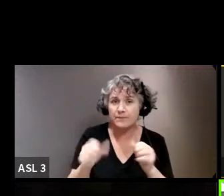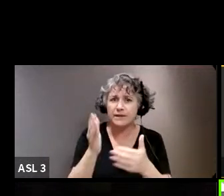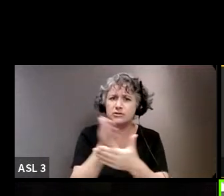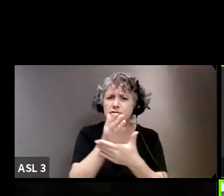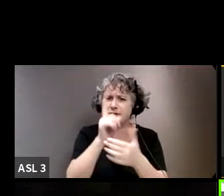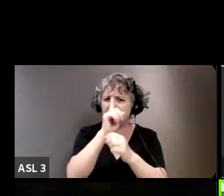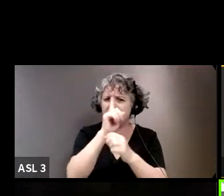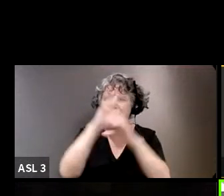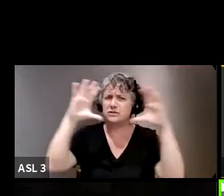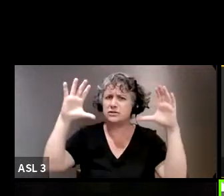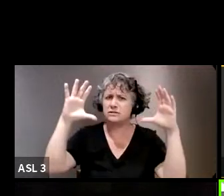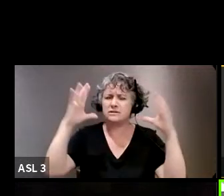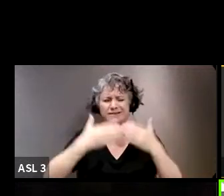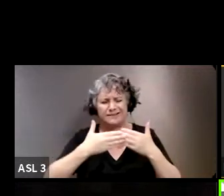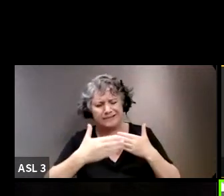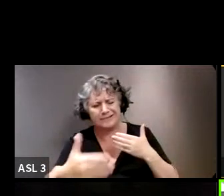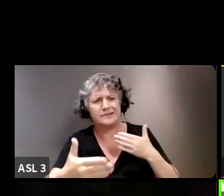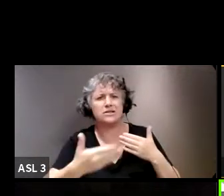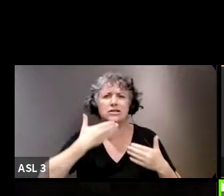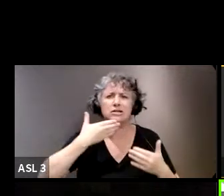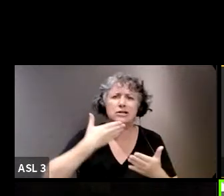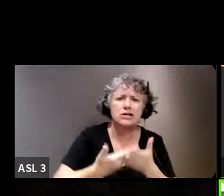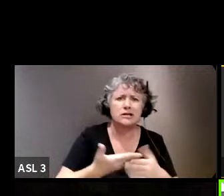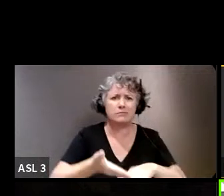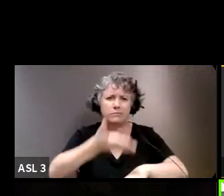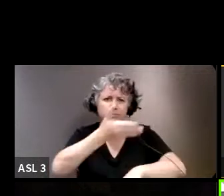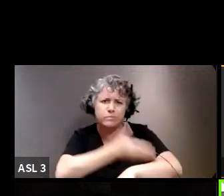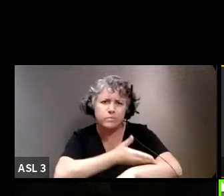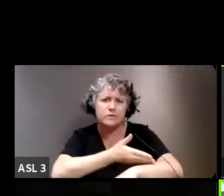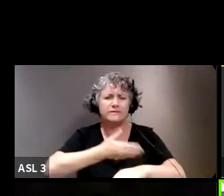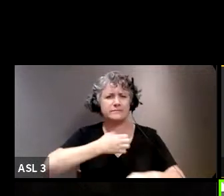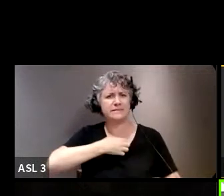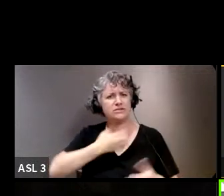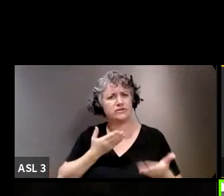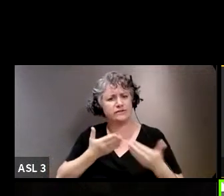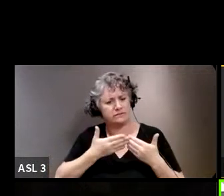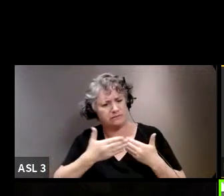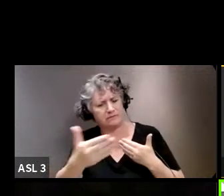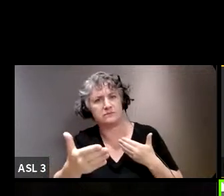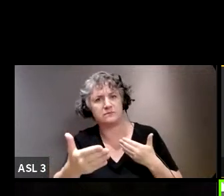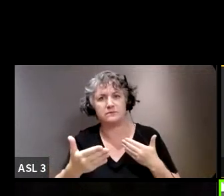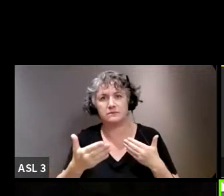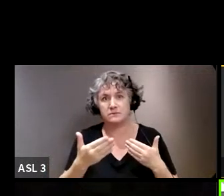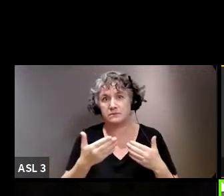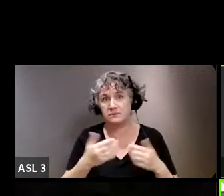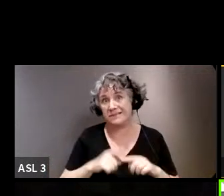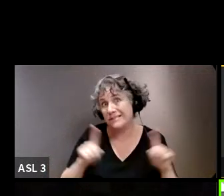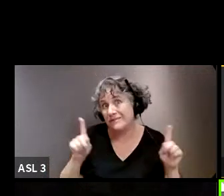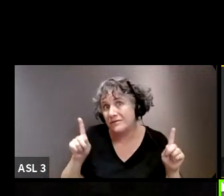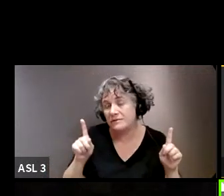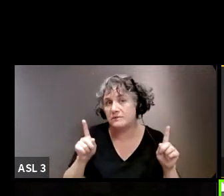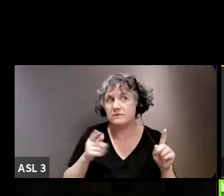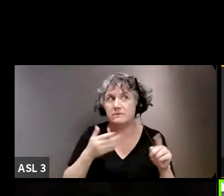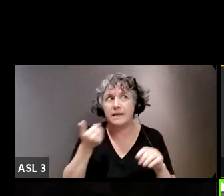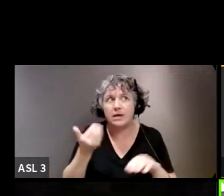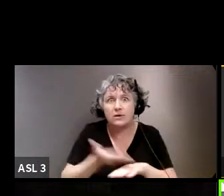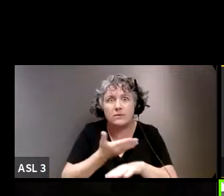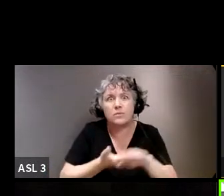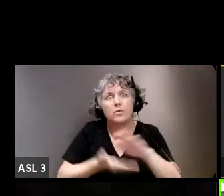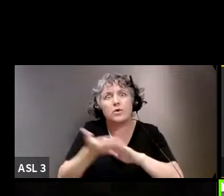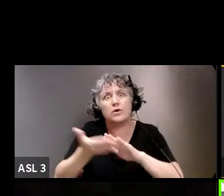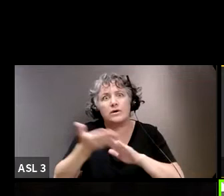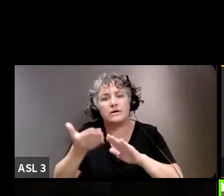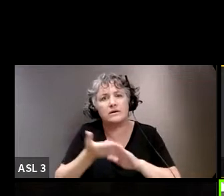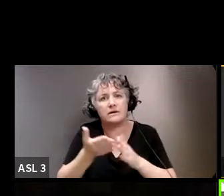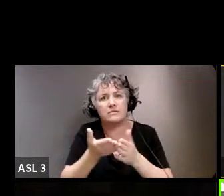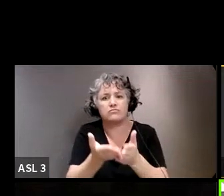a different and better police service looks like that is differently and better working with broader civil society in this